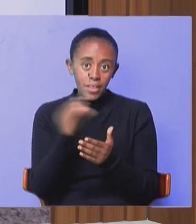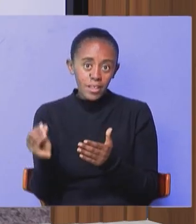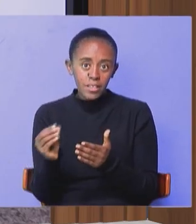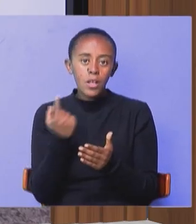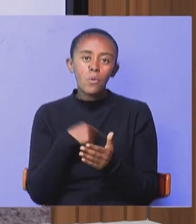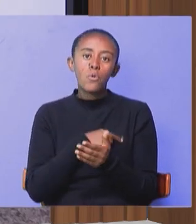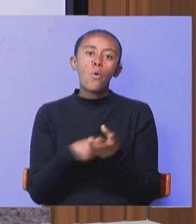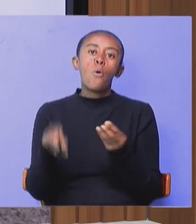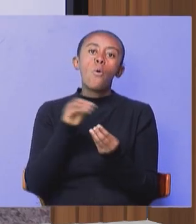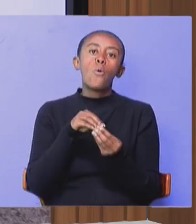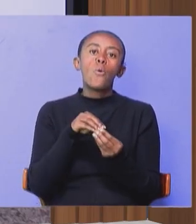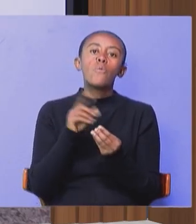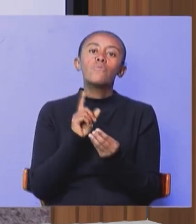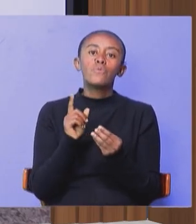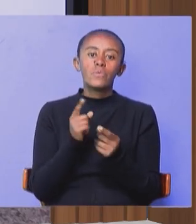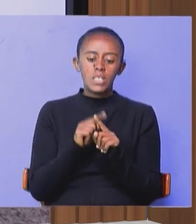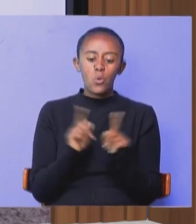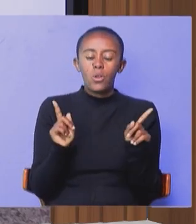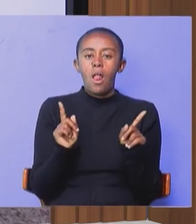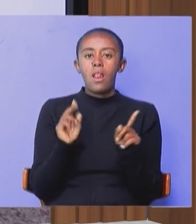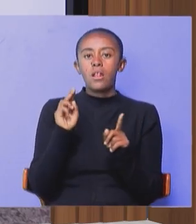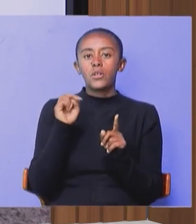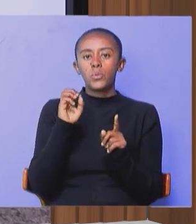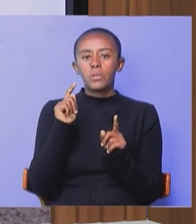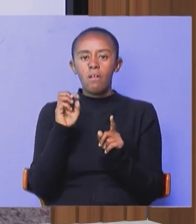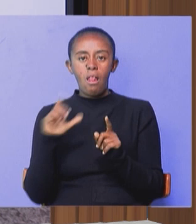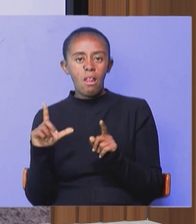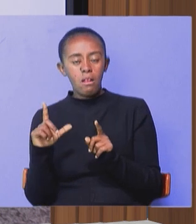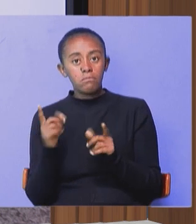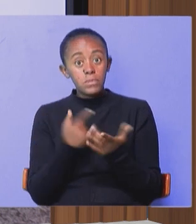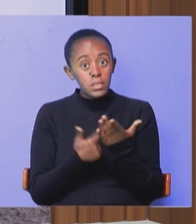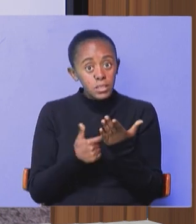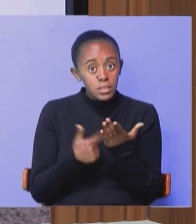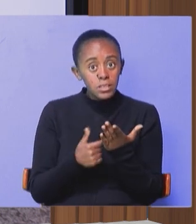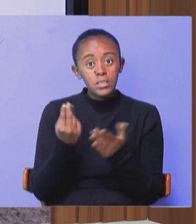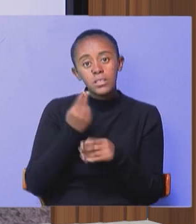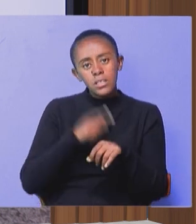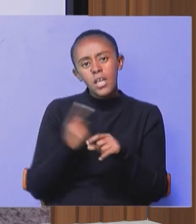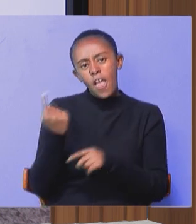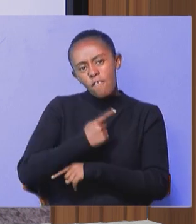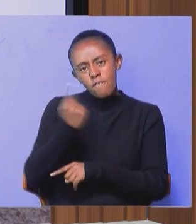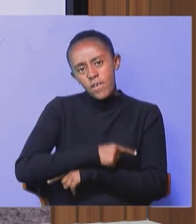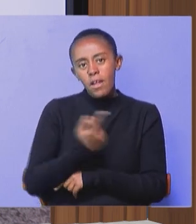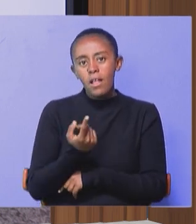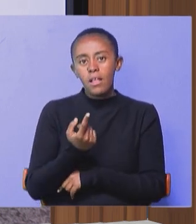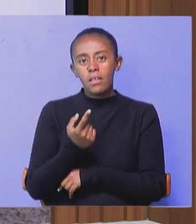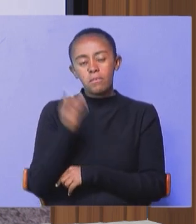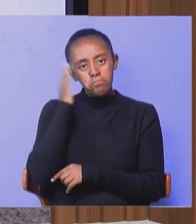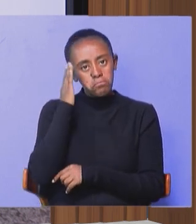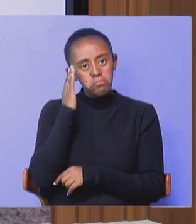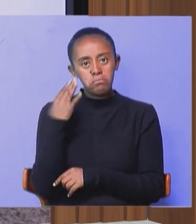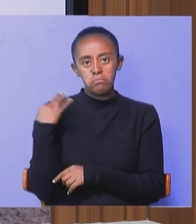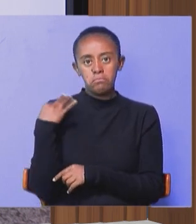we also use neutral opinions. These are opinions we use every day, commonly use